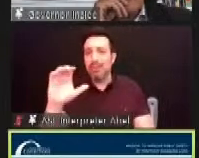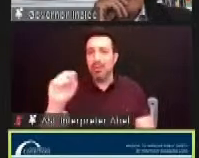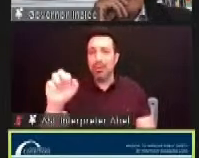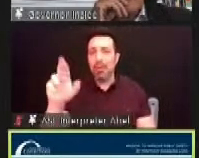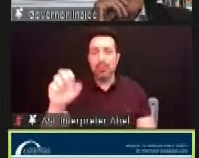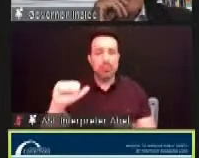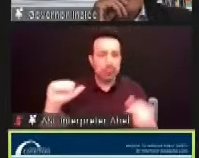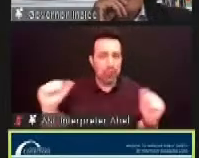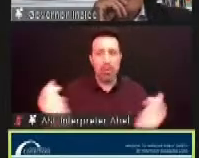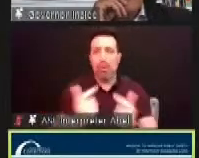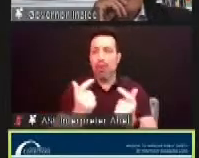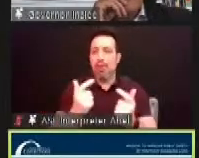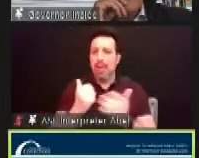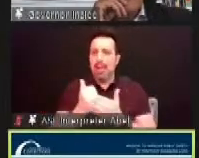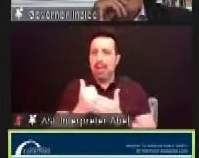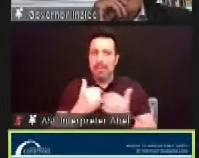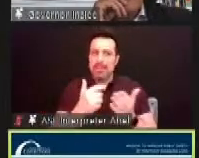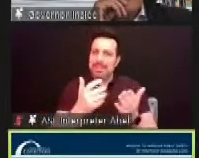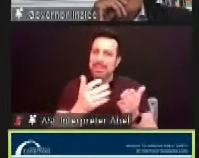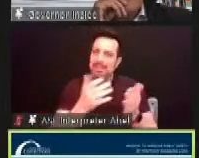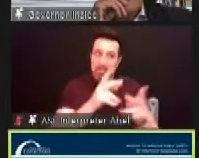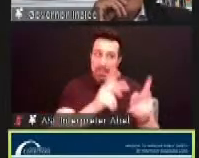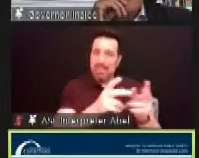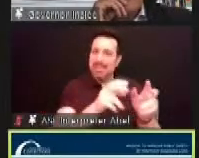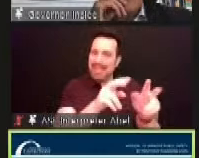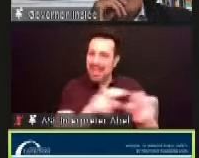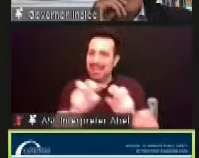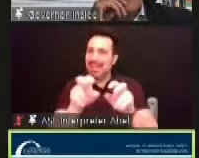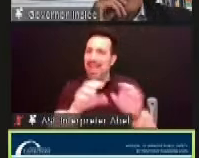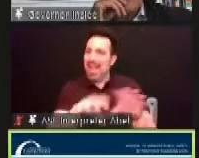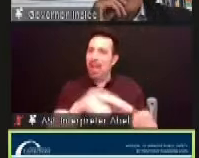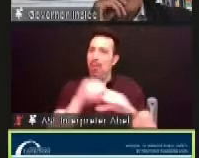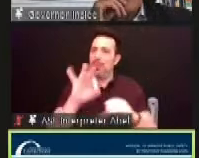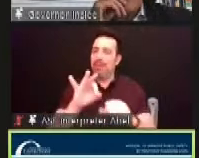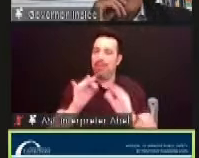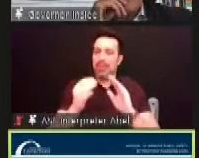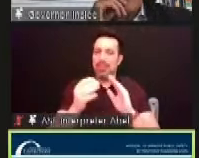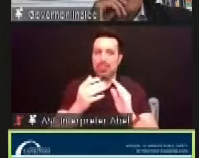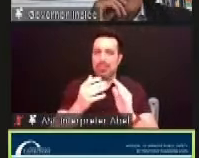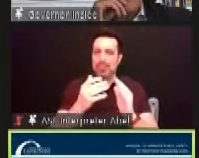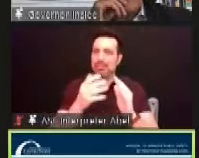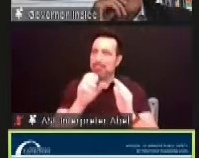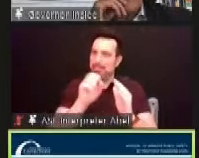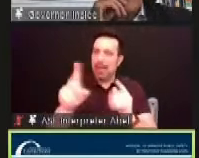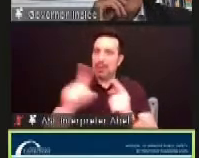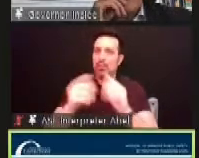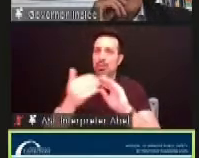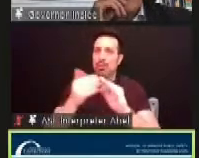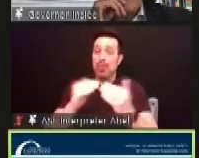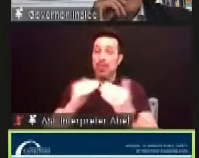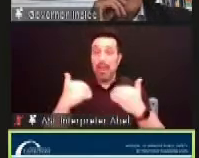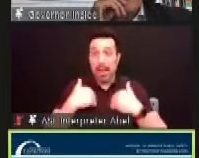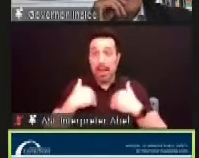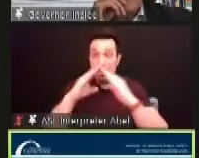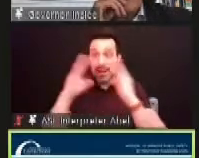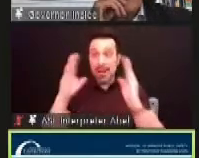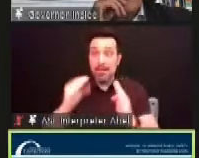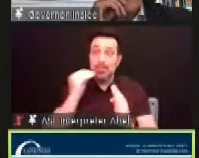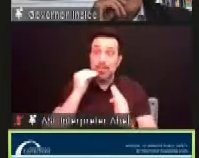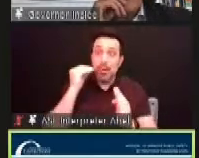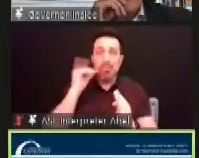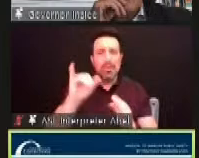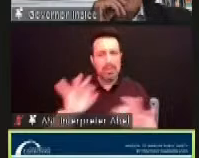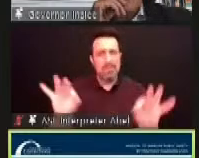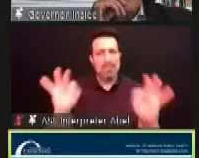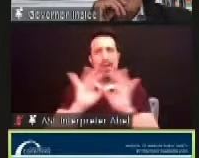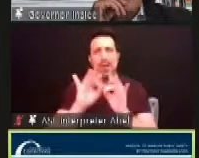to help individuals transition back out into the community. And having a home is just a vital piece of that.